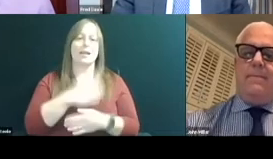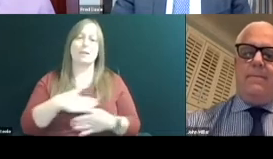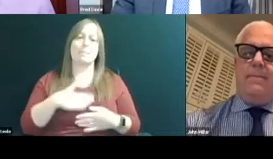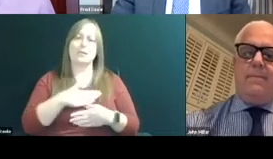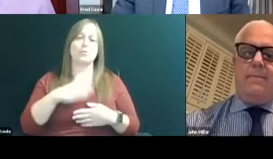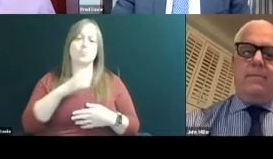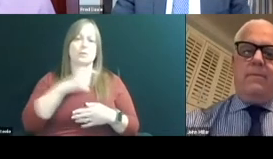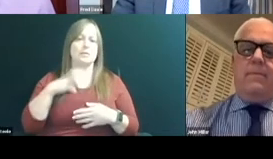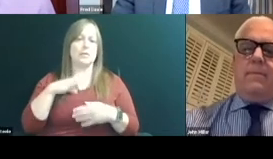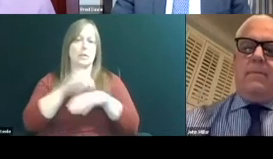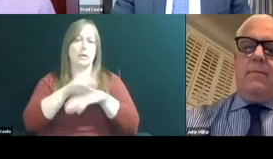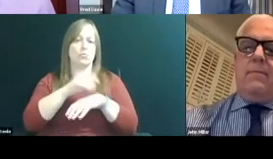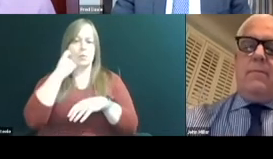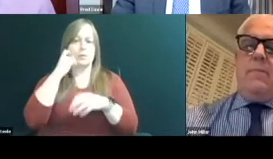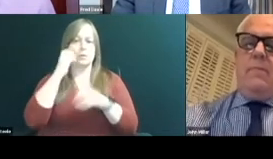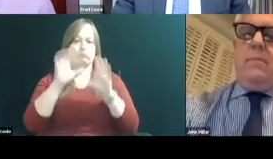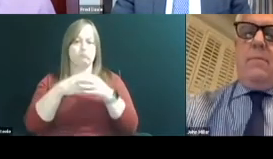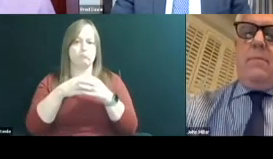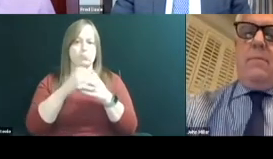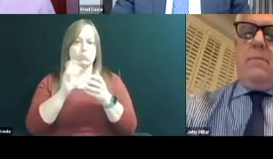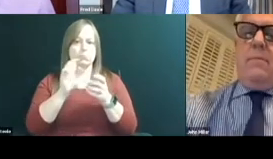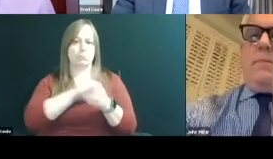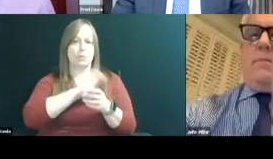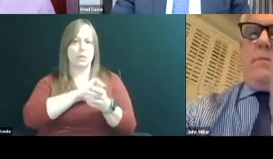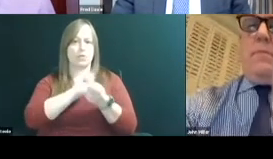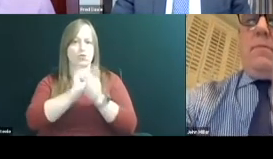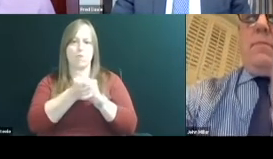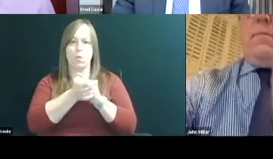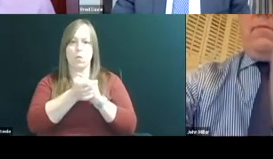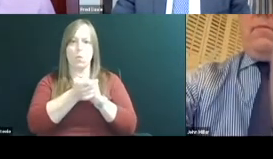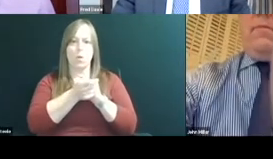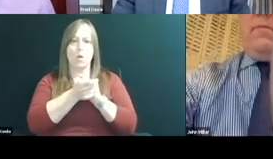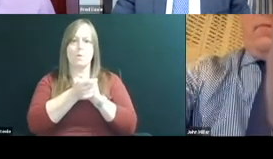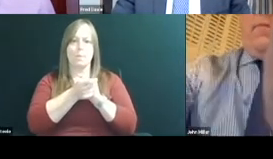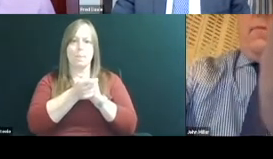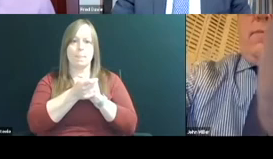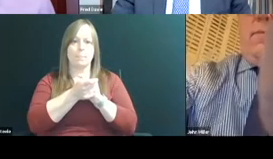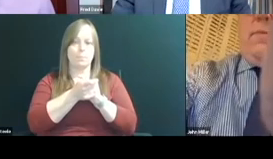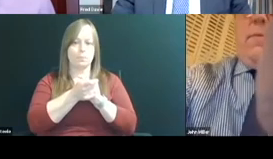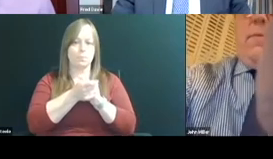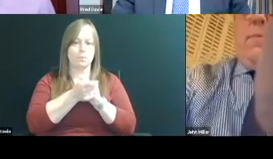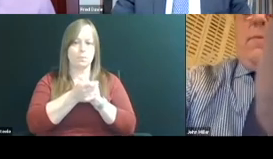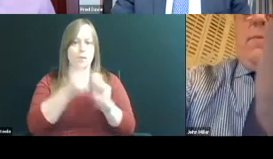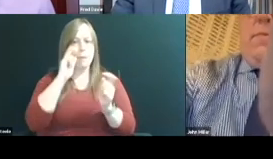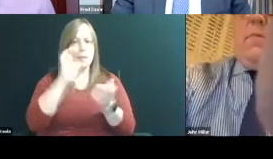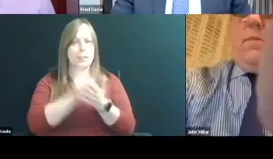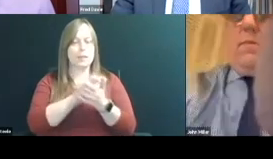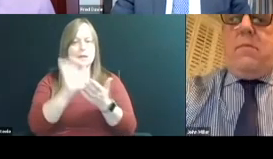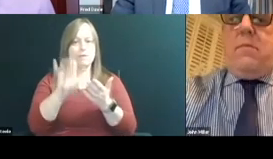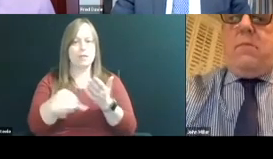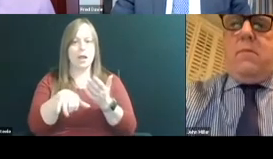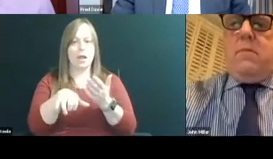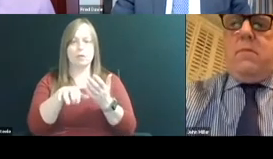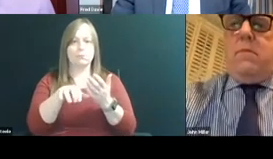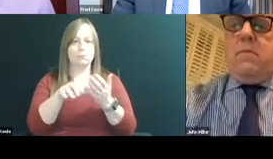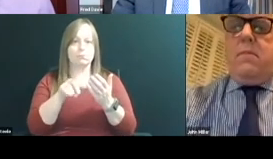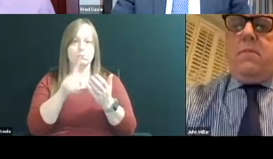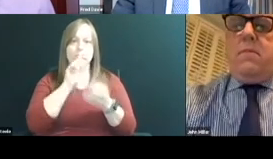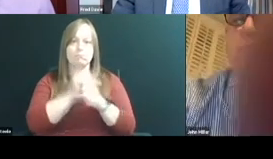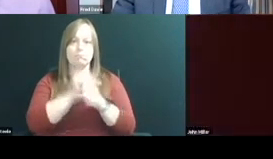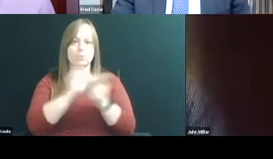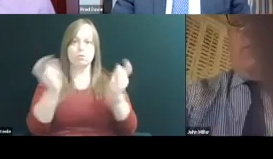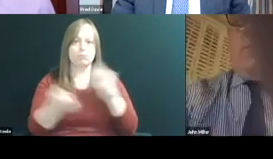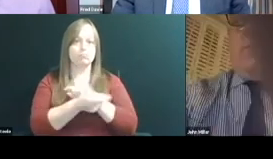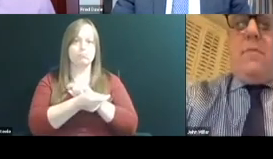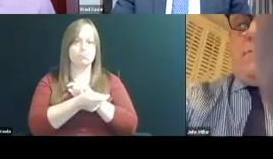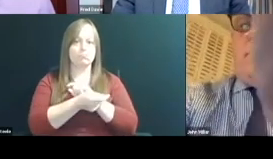City Council's most recent package of police reform legislation because I believe that it is groundbreaking. I believe that it's